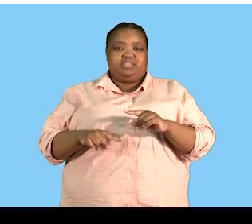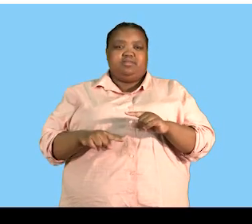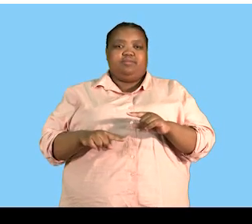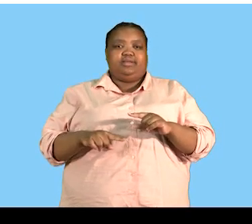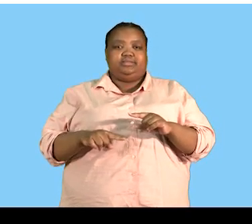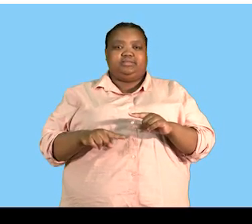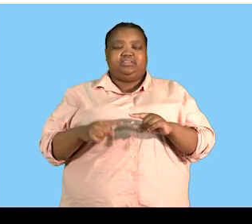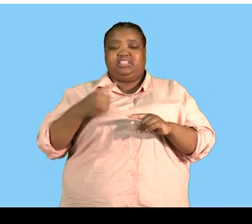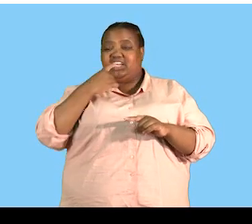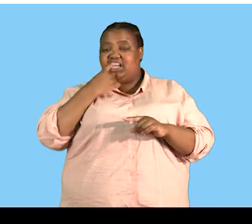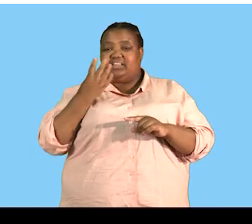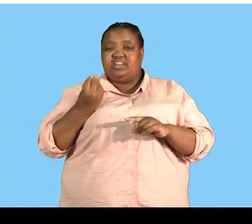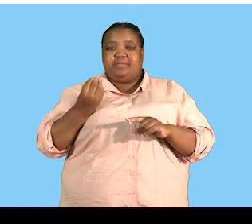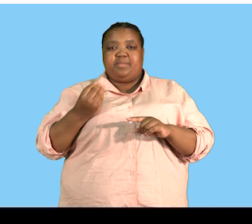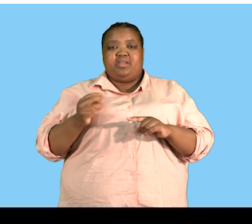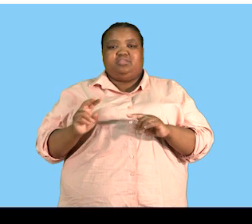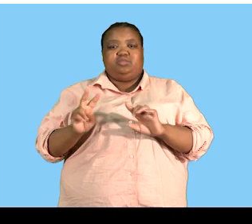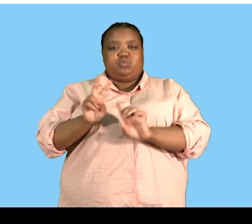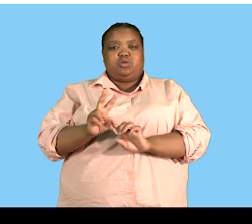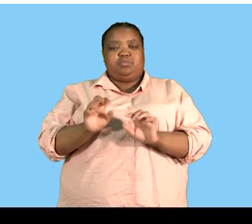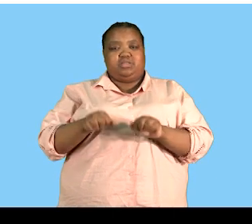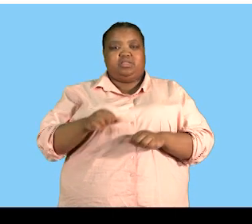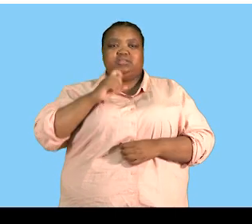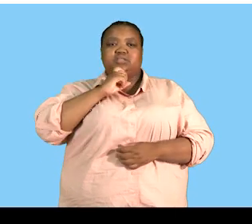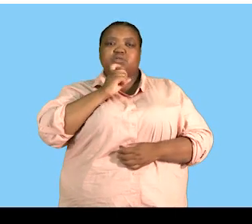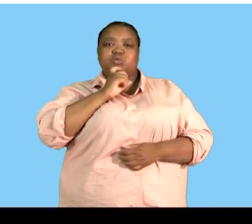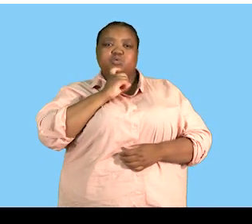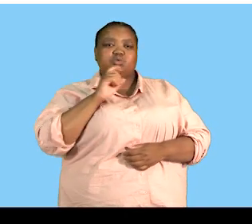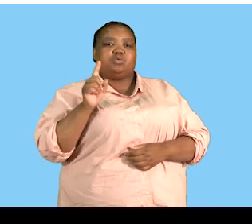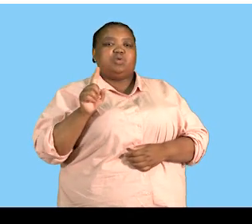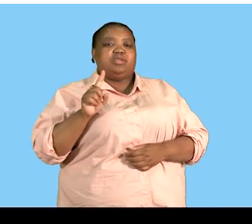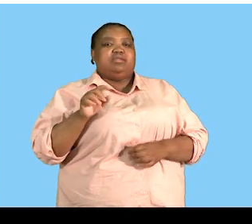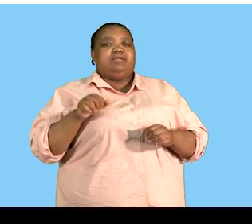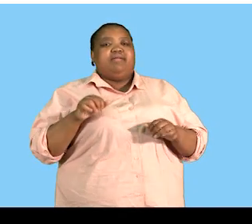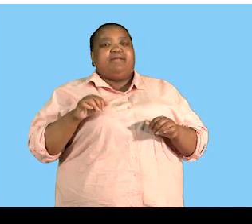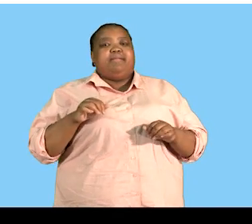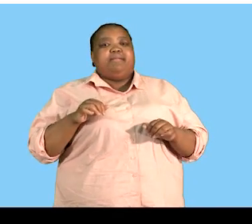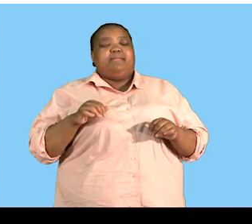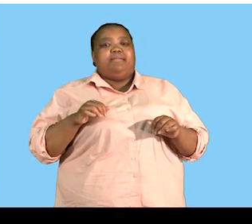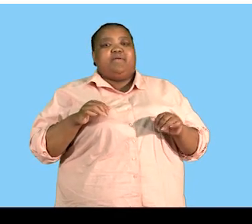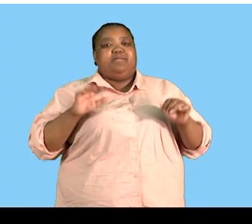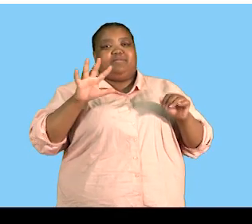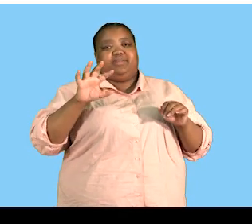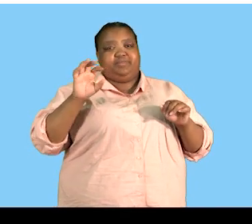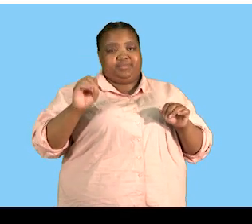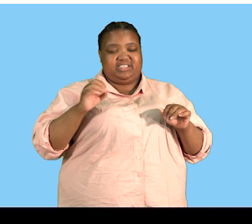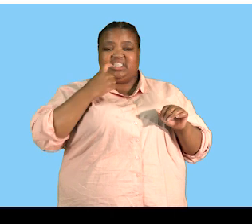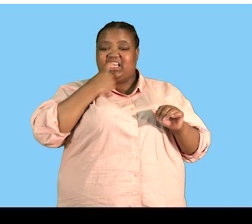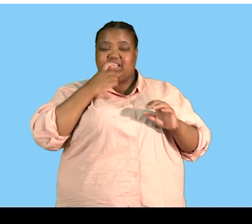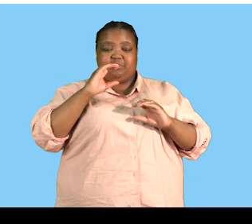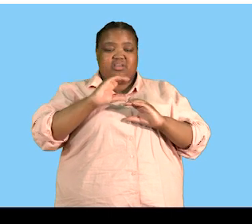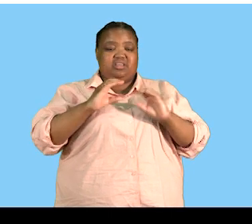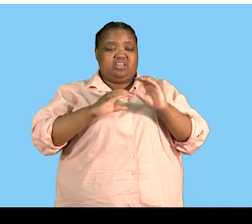of bricks per square meter, and it says they used 50 bricks per square